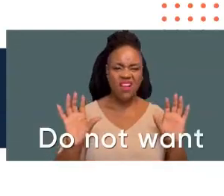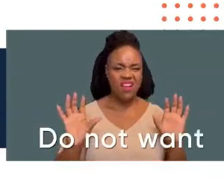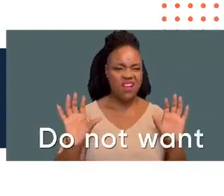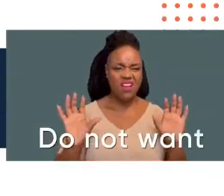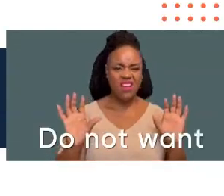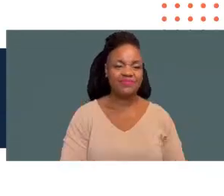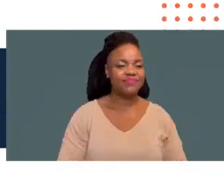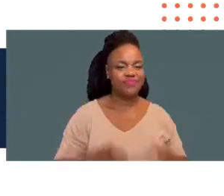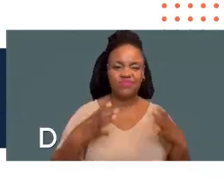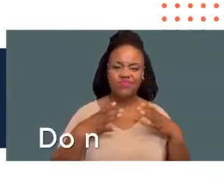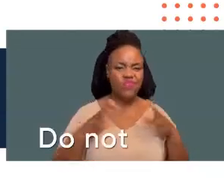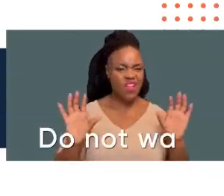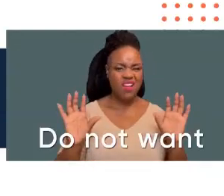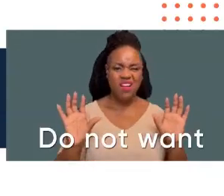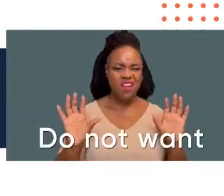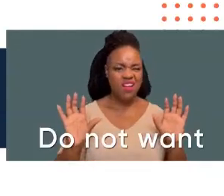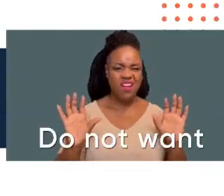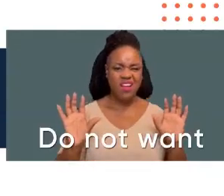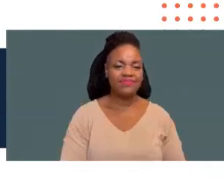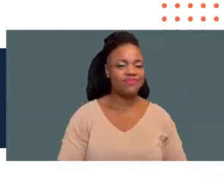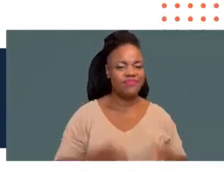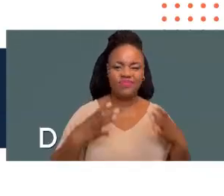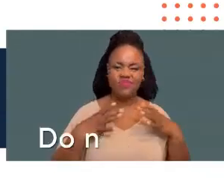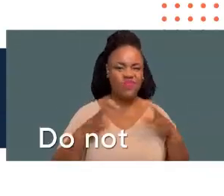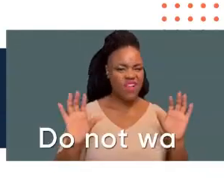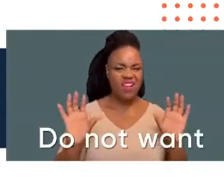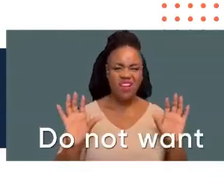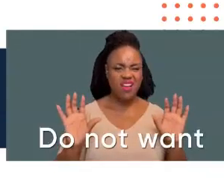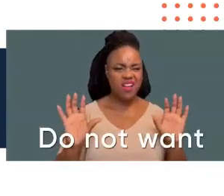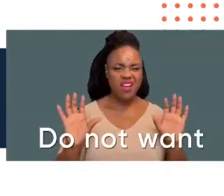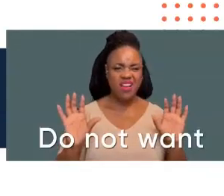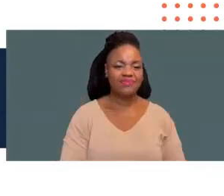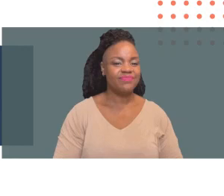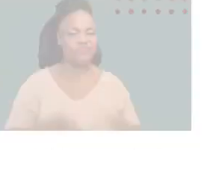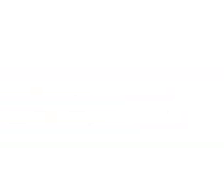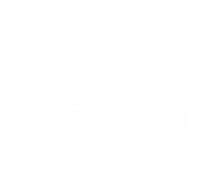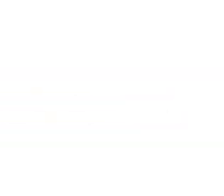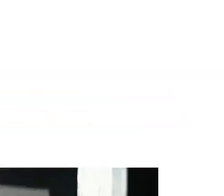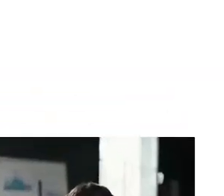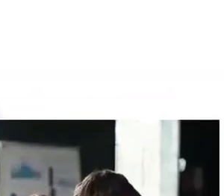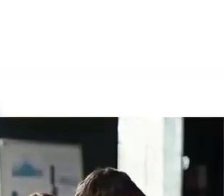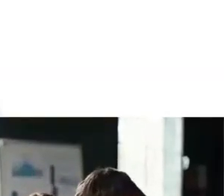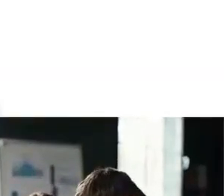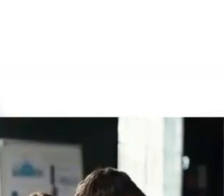gesturing, it's important to explore alternative aided communication options such as writing.